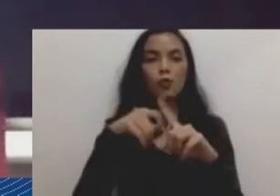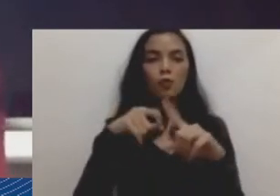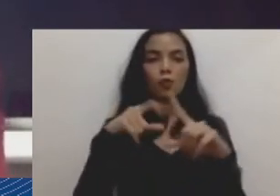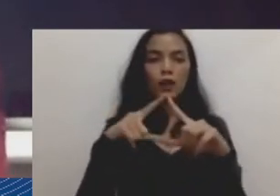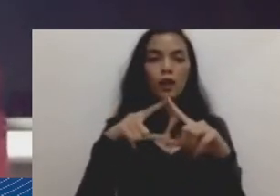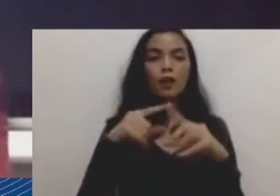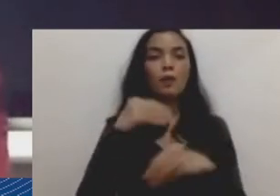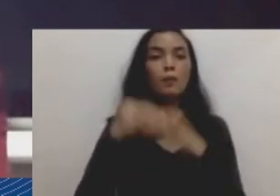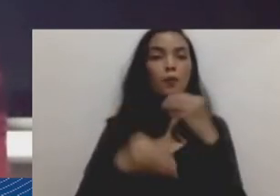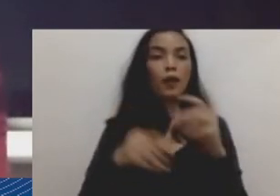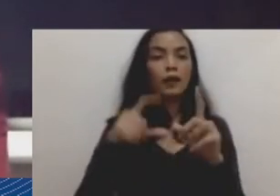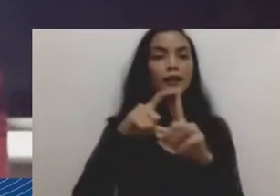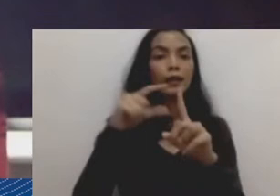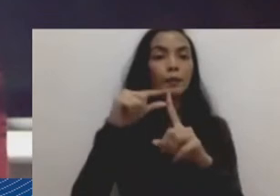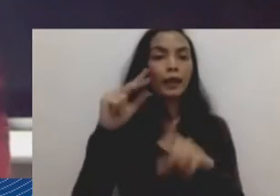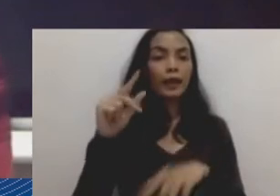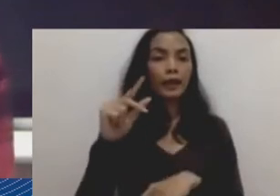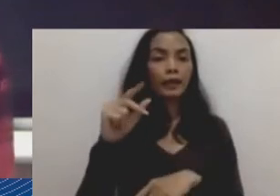Representatives.